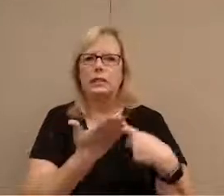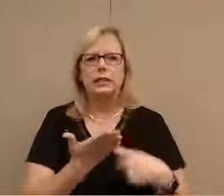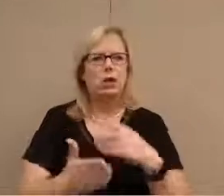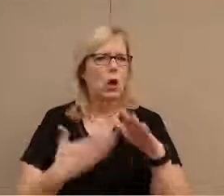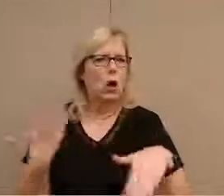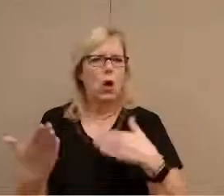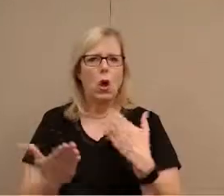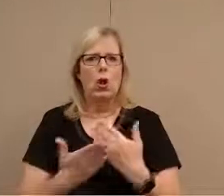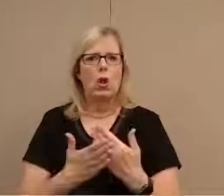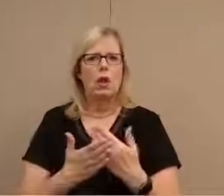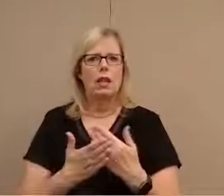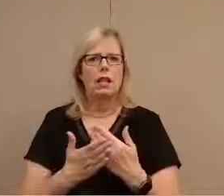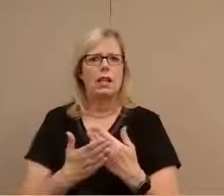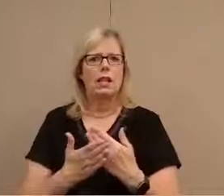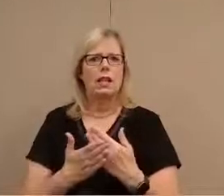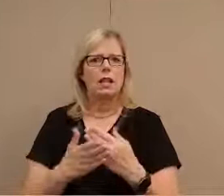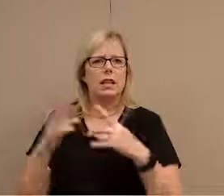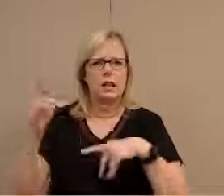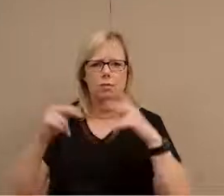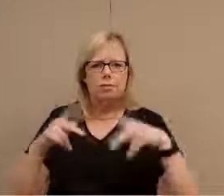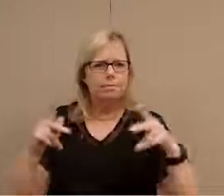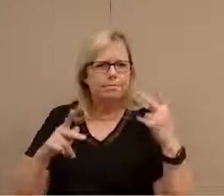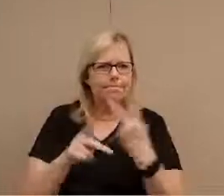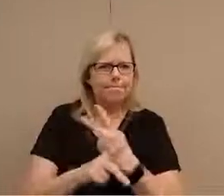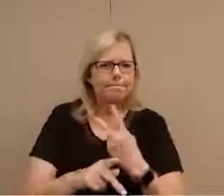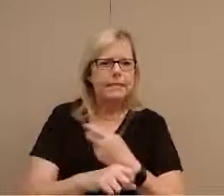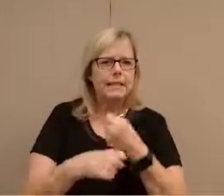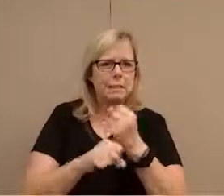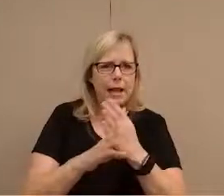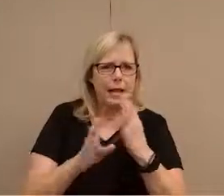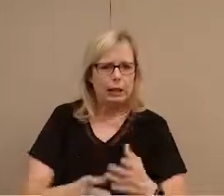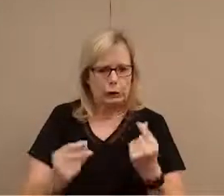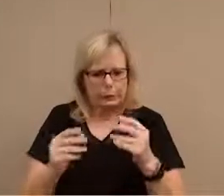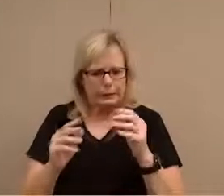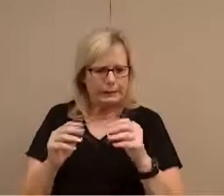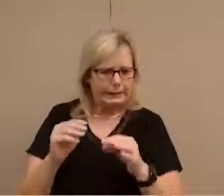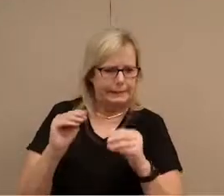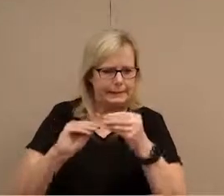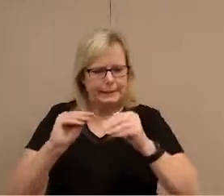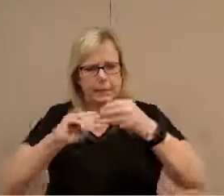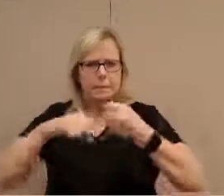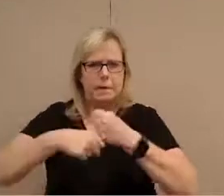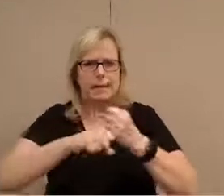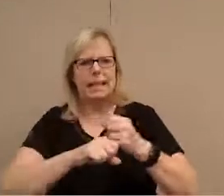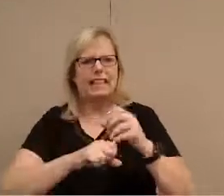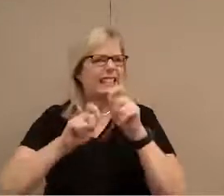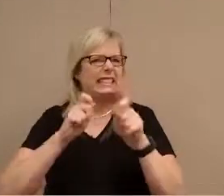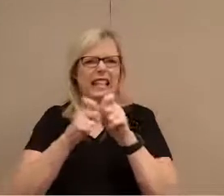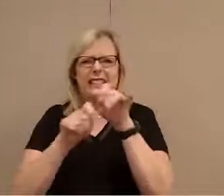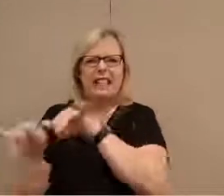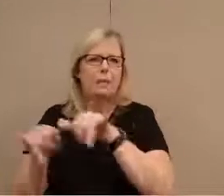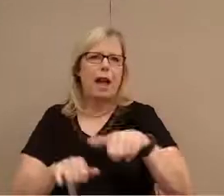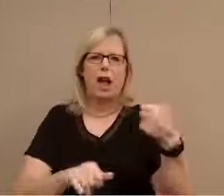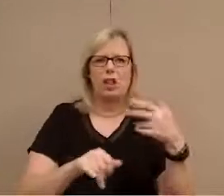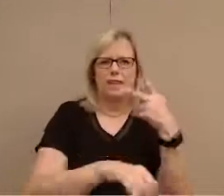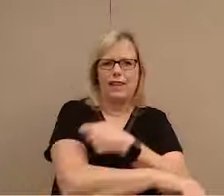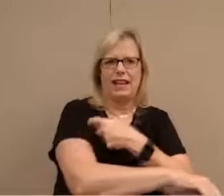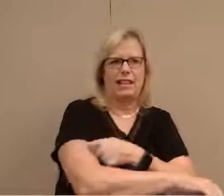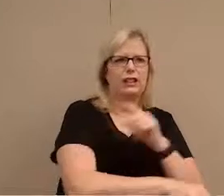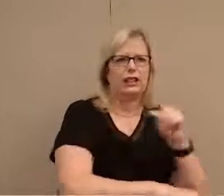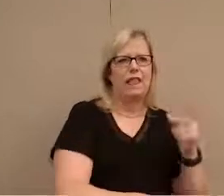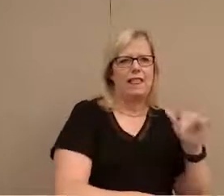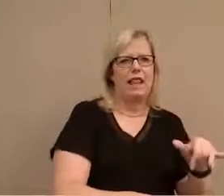the vetting and the way the vaccine was manufactured and was done was exactly the same as any other vaccination. It's just